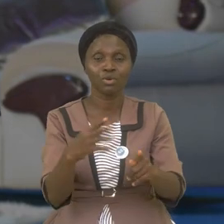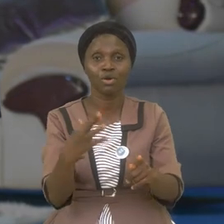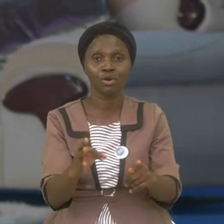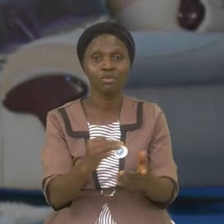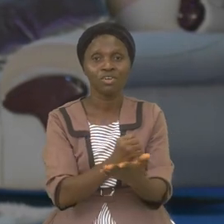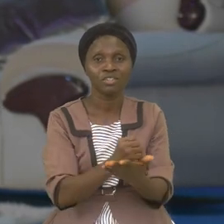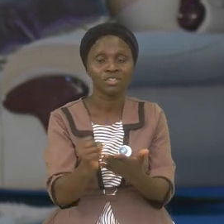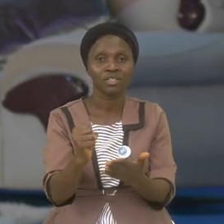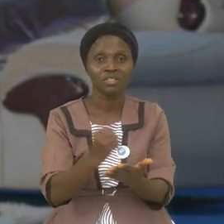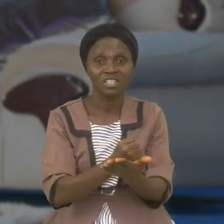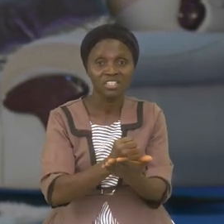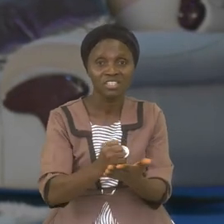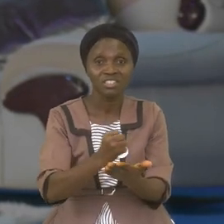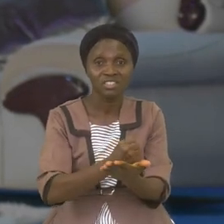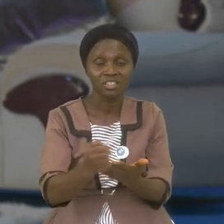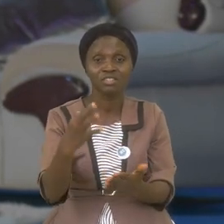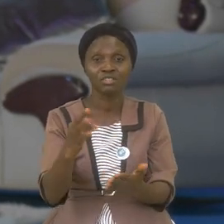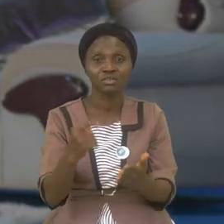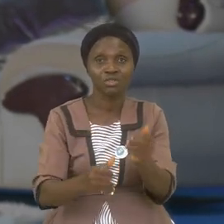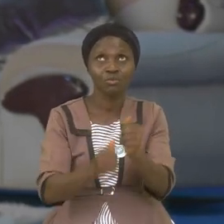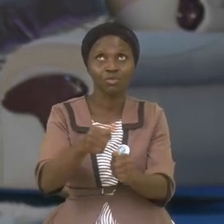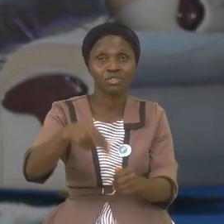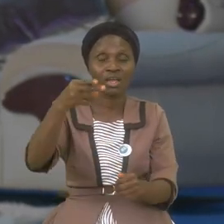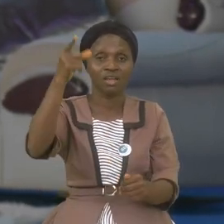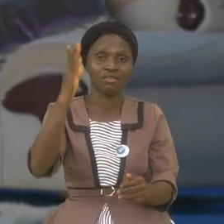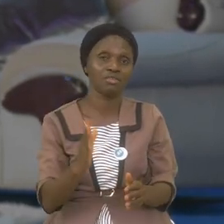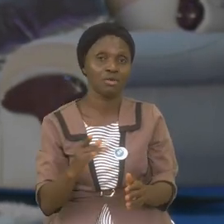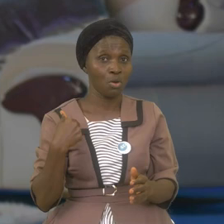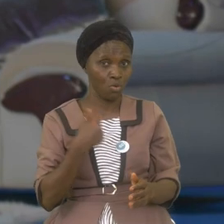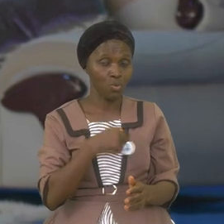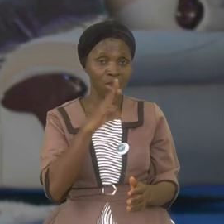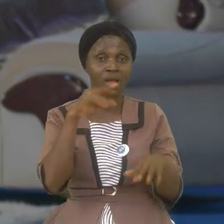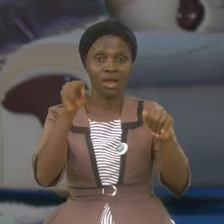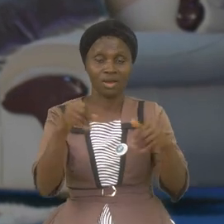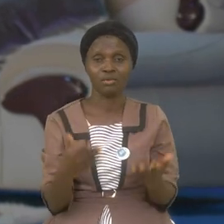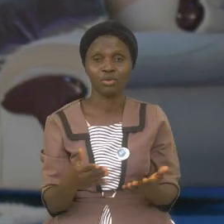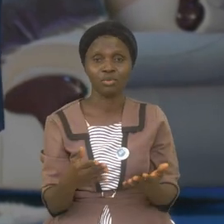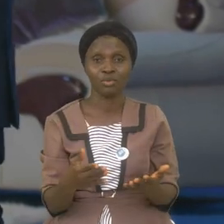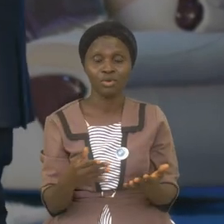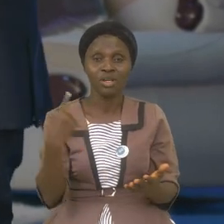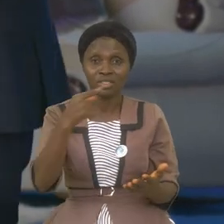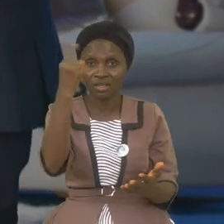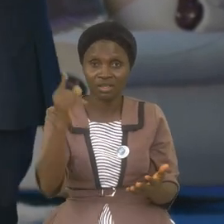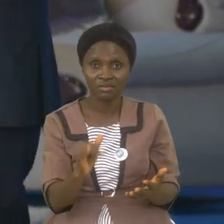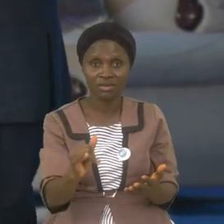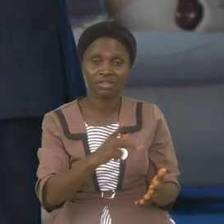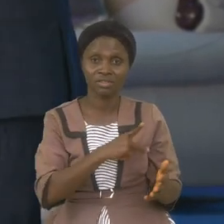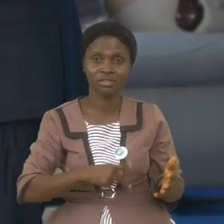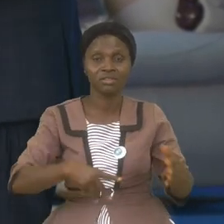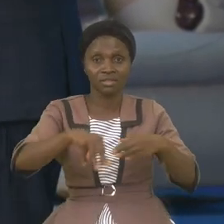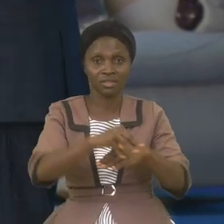the Most High. We are the people whose kingdom is an everlasting kingdom, and all dominions